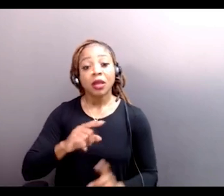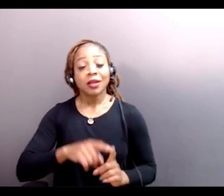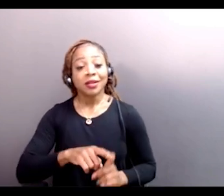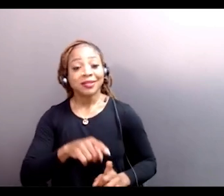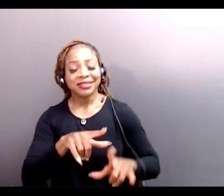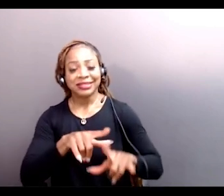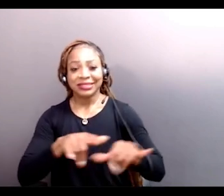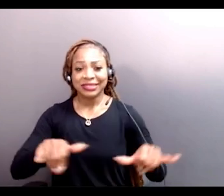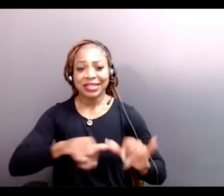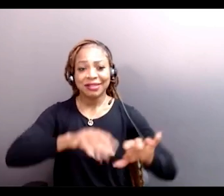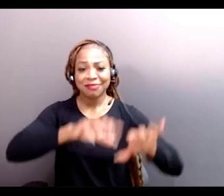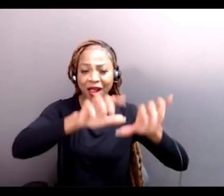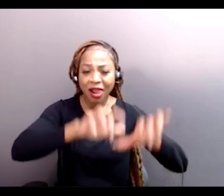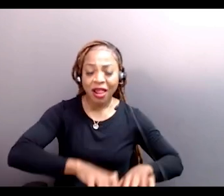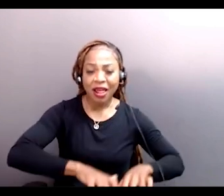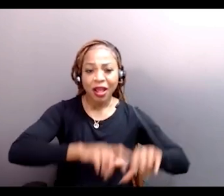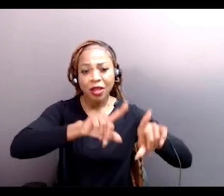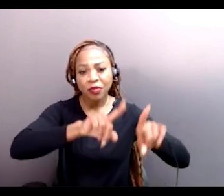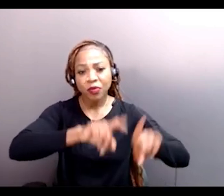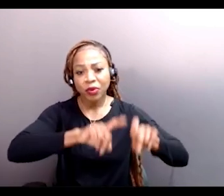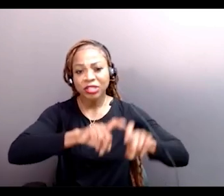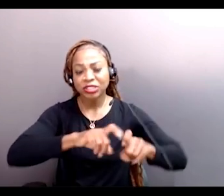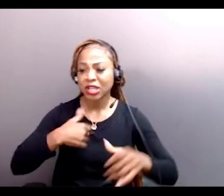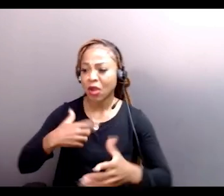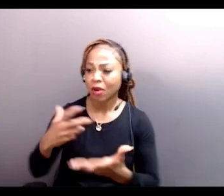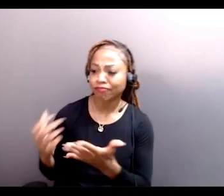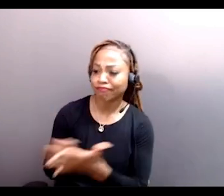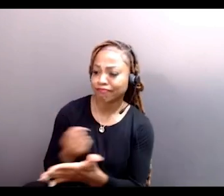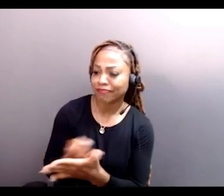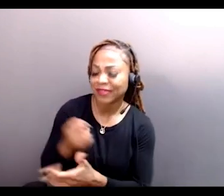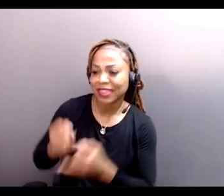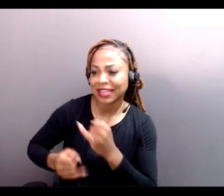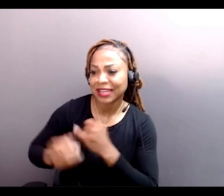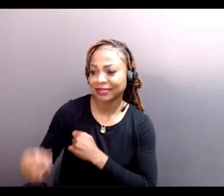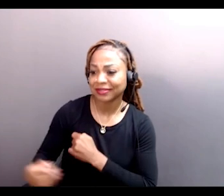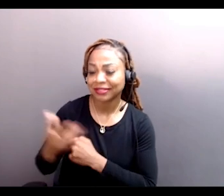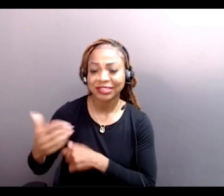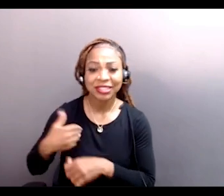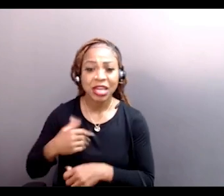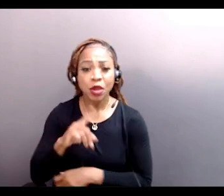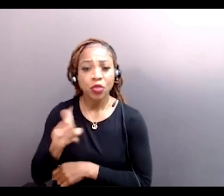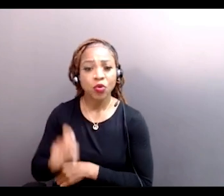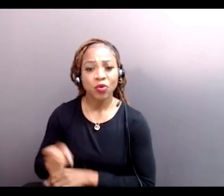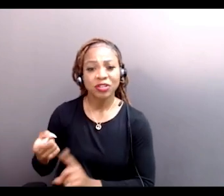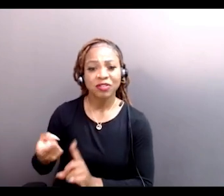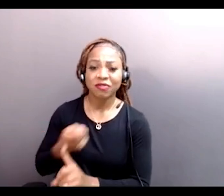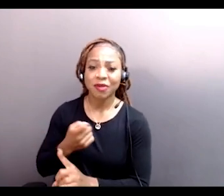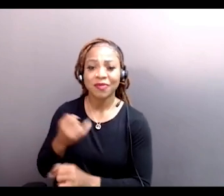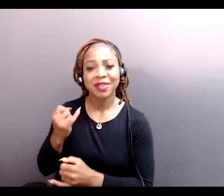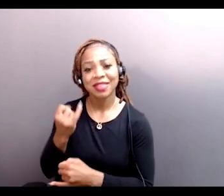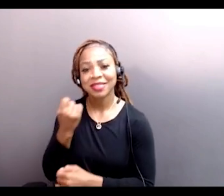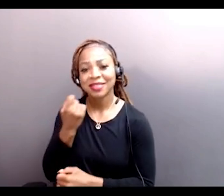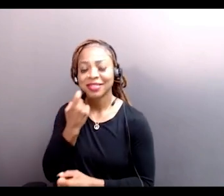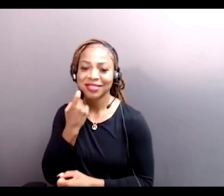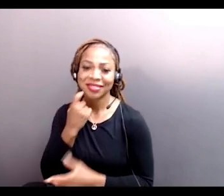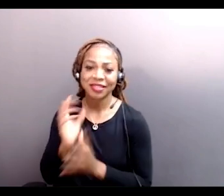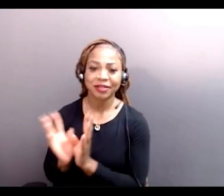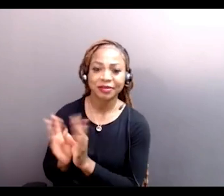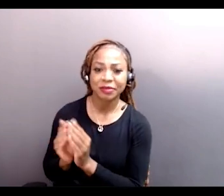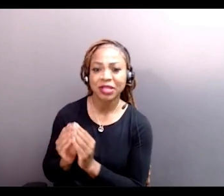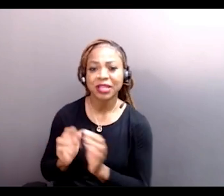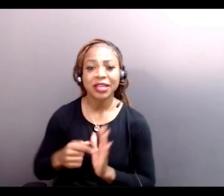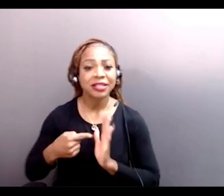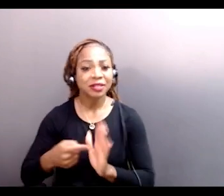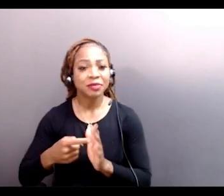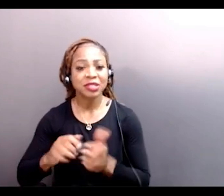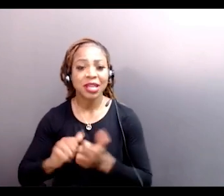poll, I know we're running out of time, so I just want to get to these last slides. These are questions that were raised last time. What are good examples of how systems